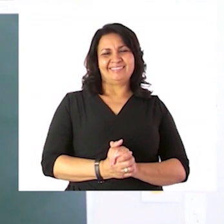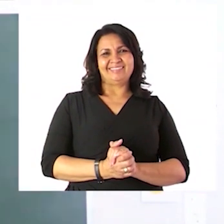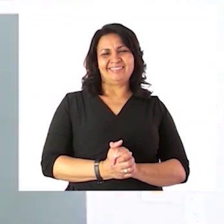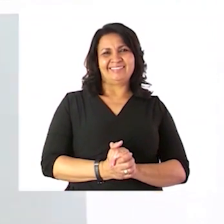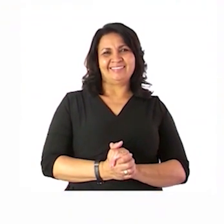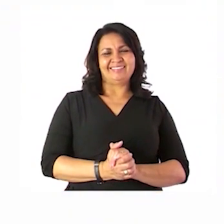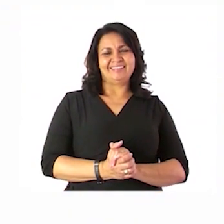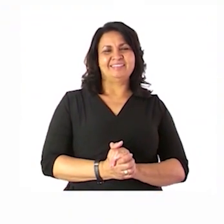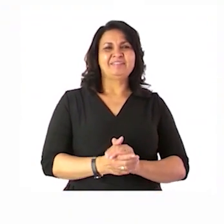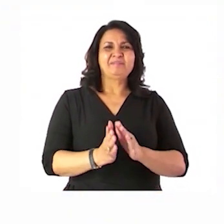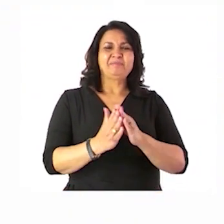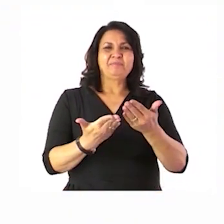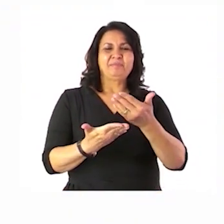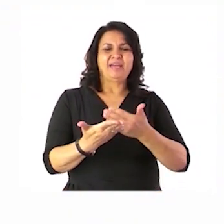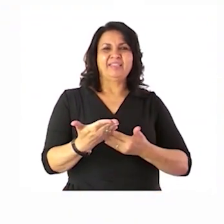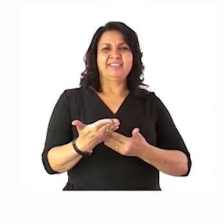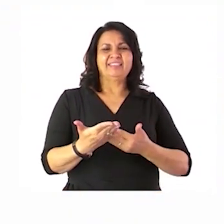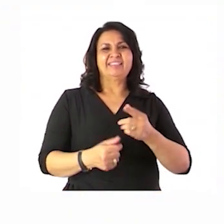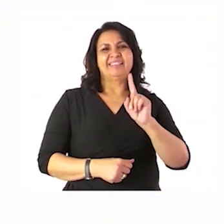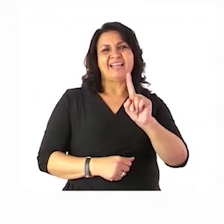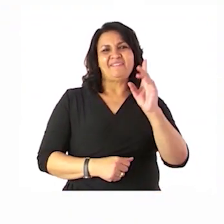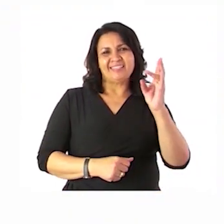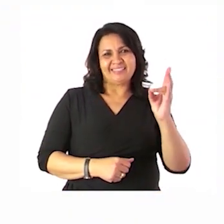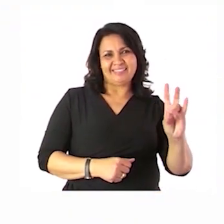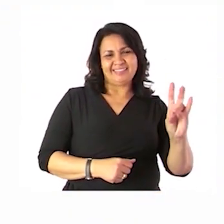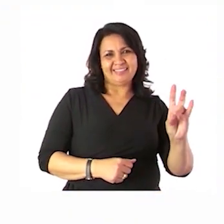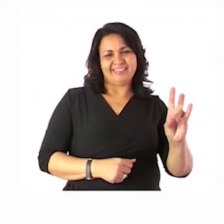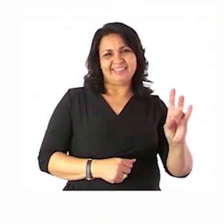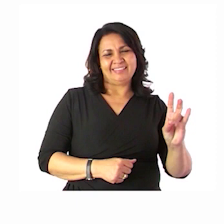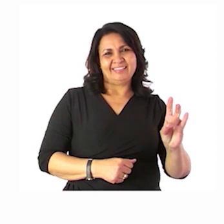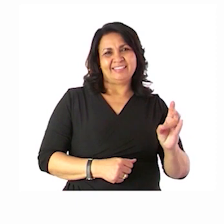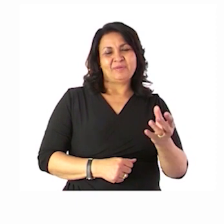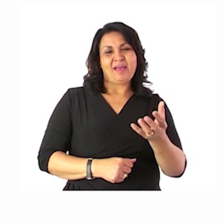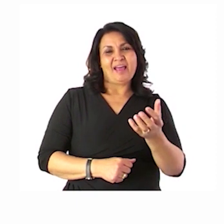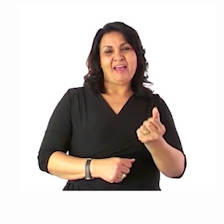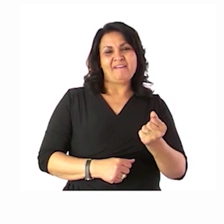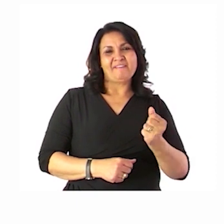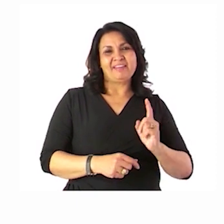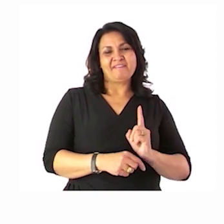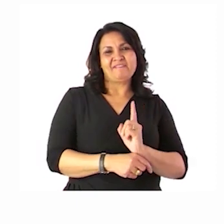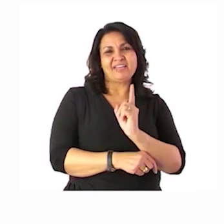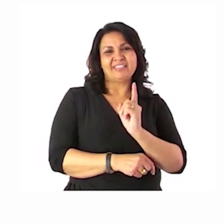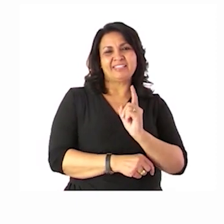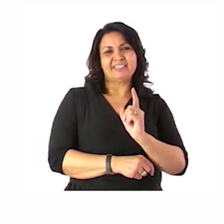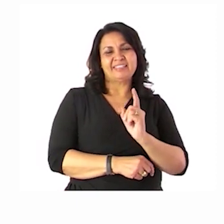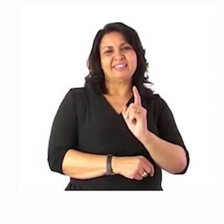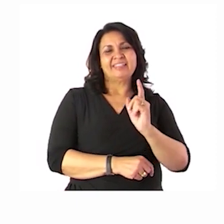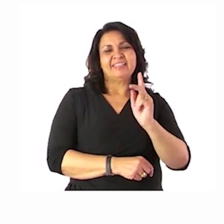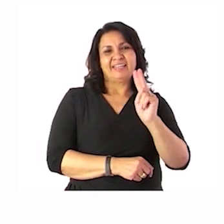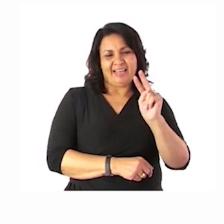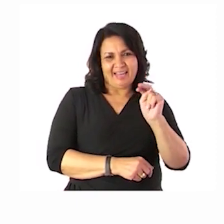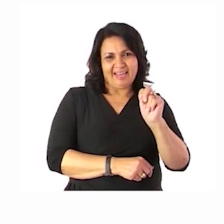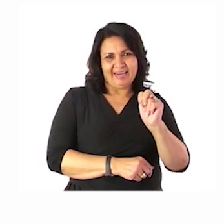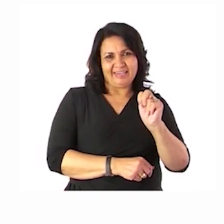the page 17. We have got the first letter written in